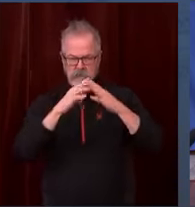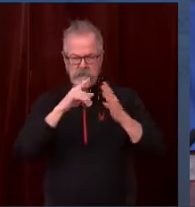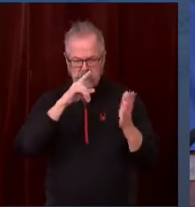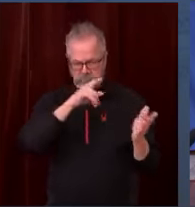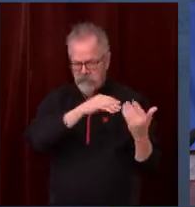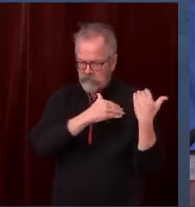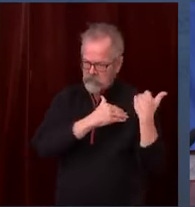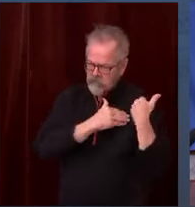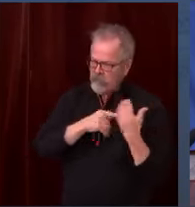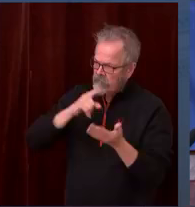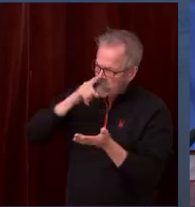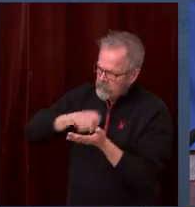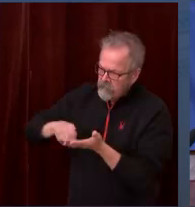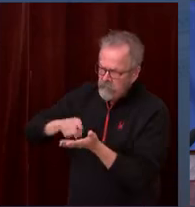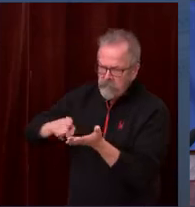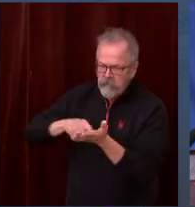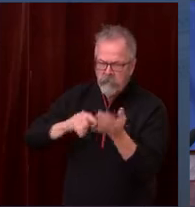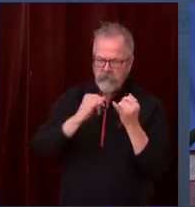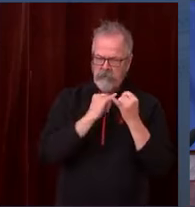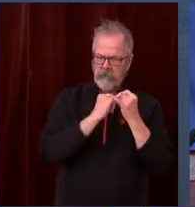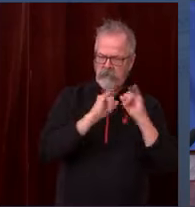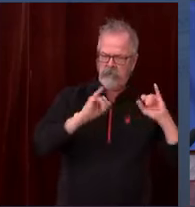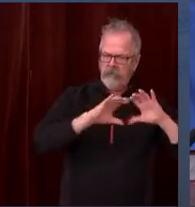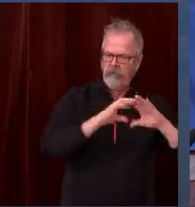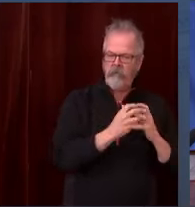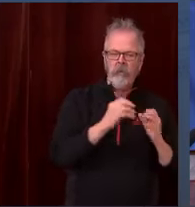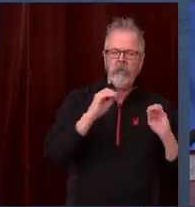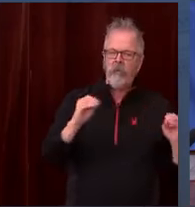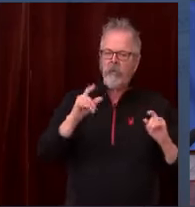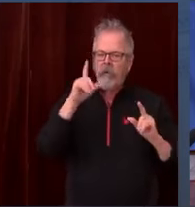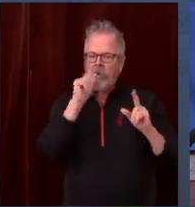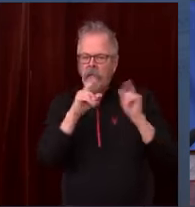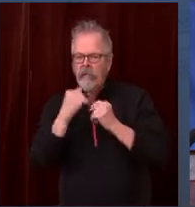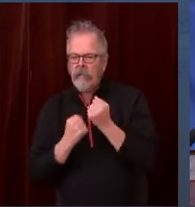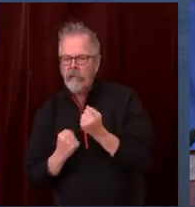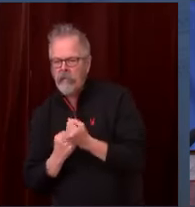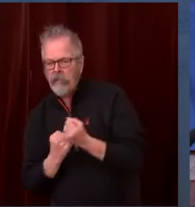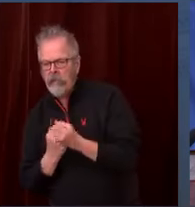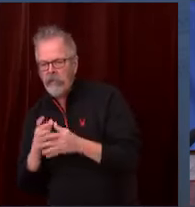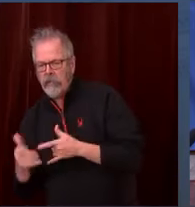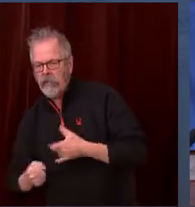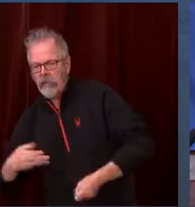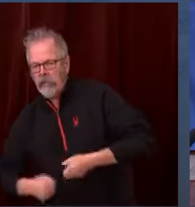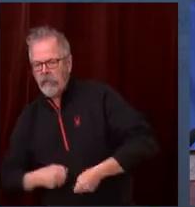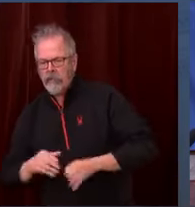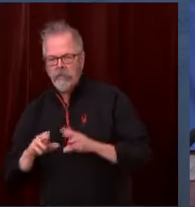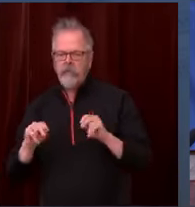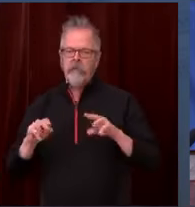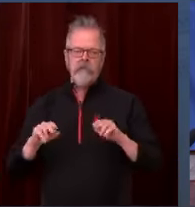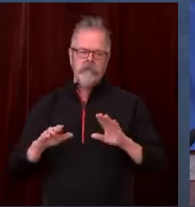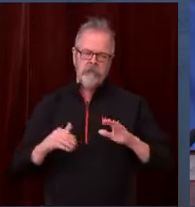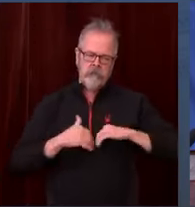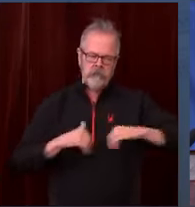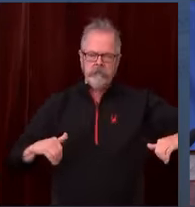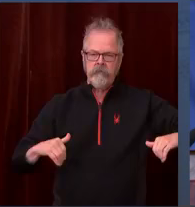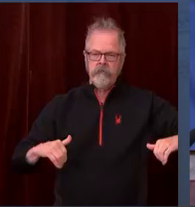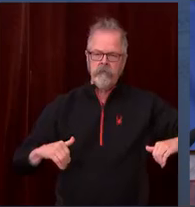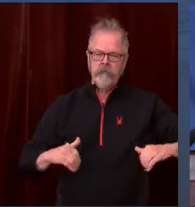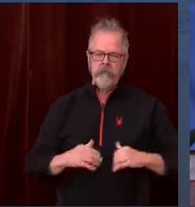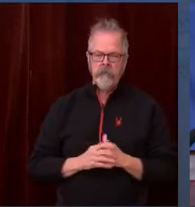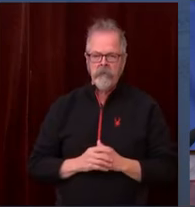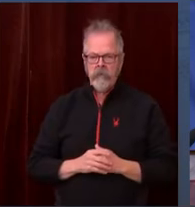And we know that we have folks who are part of our community, who are working really